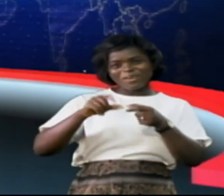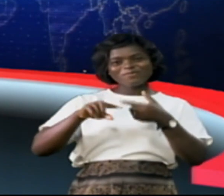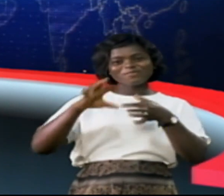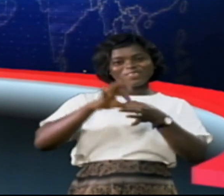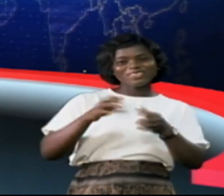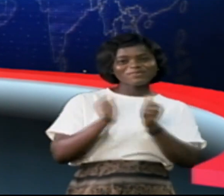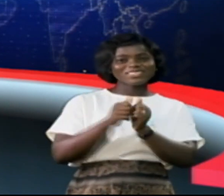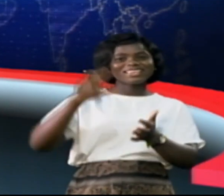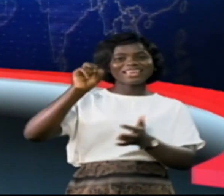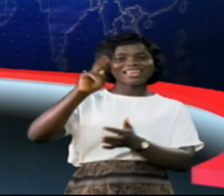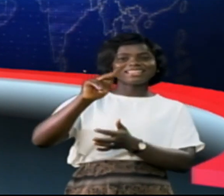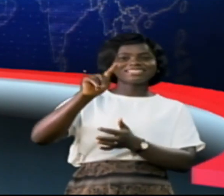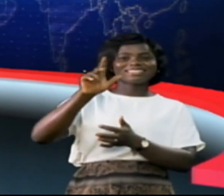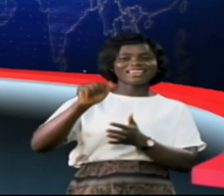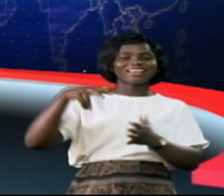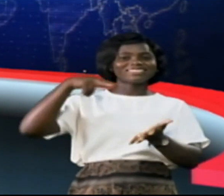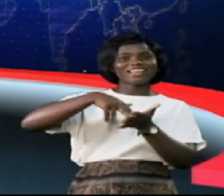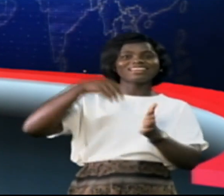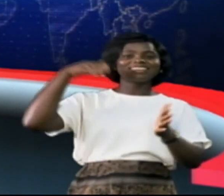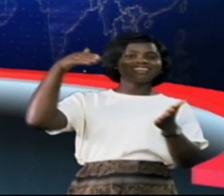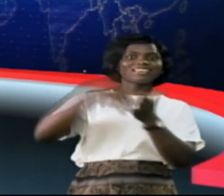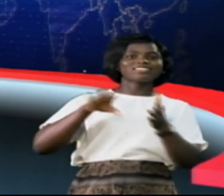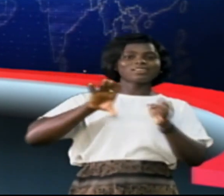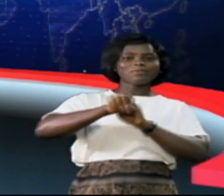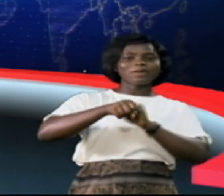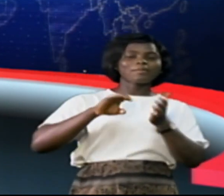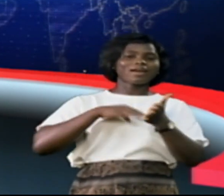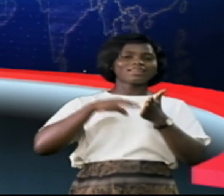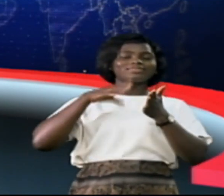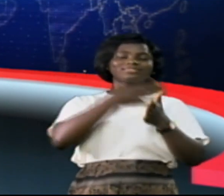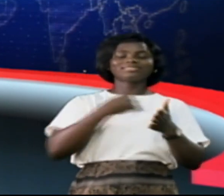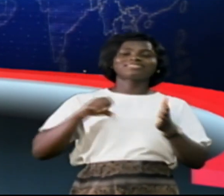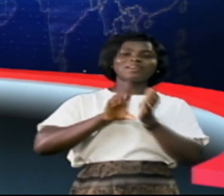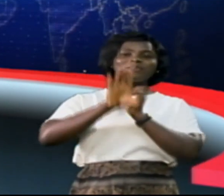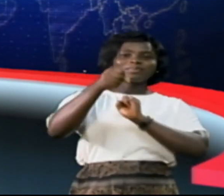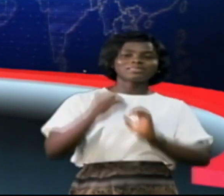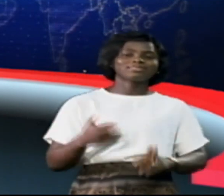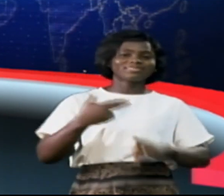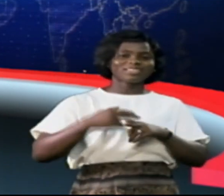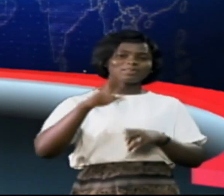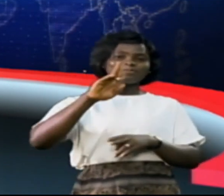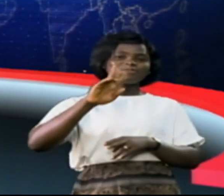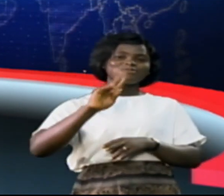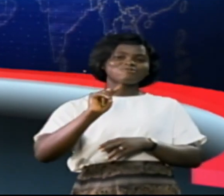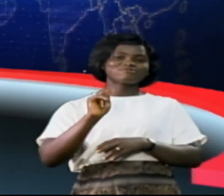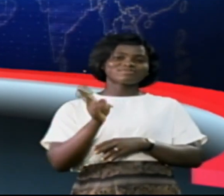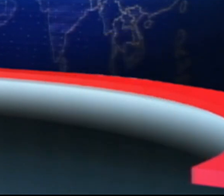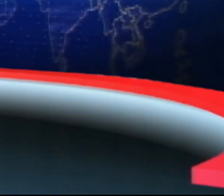NTA and stand against rape and rapists. I'm Ruth Aguele. Bye.